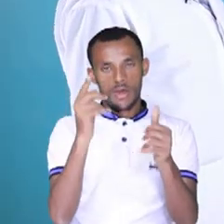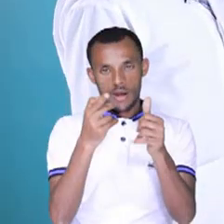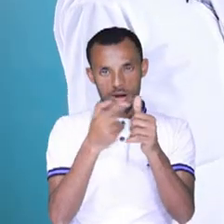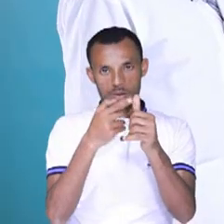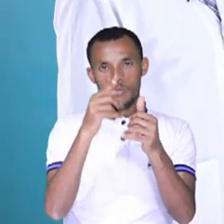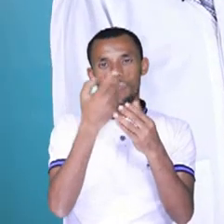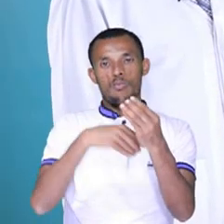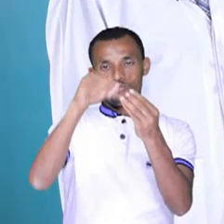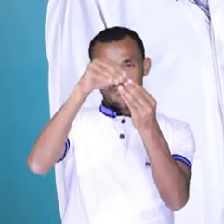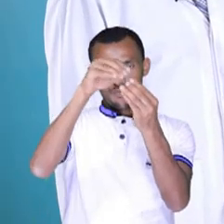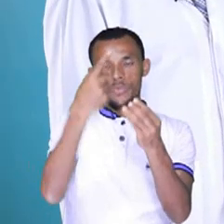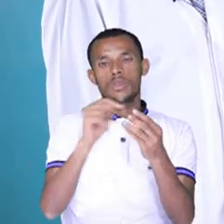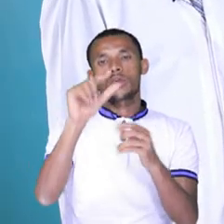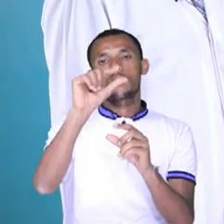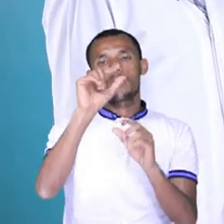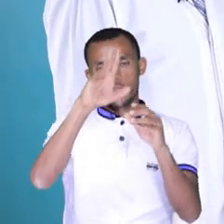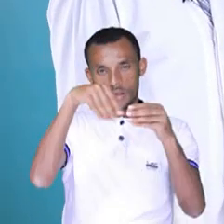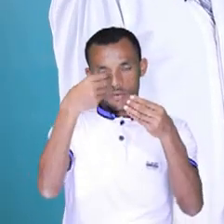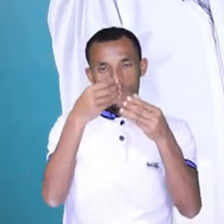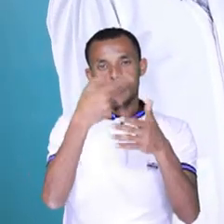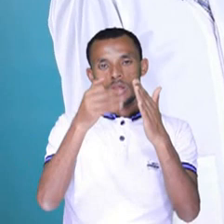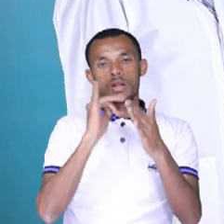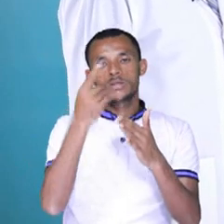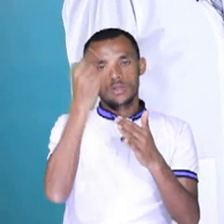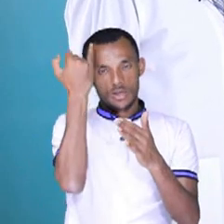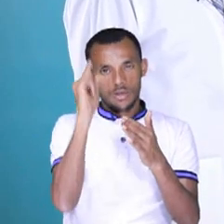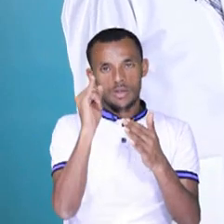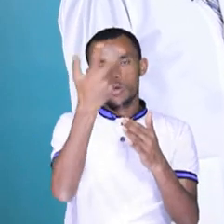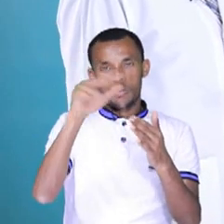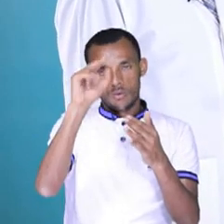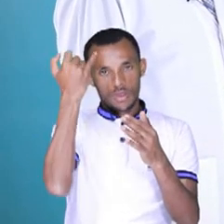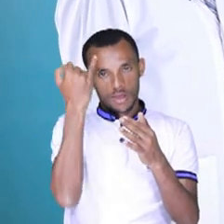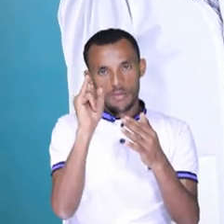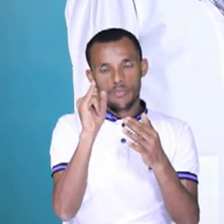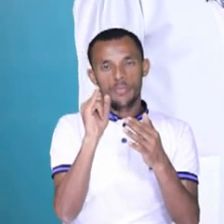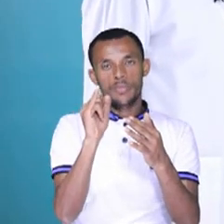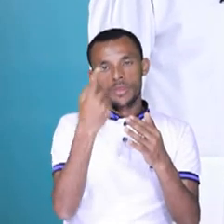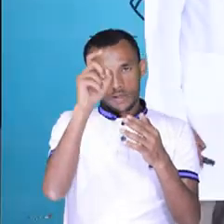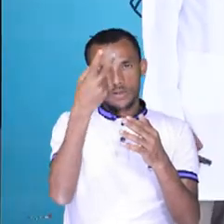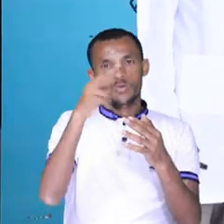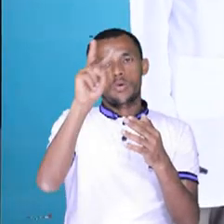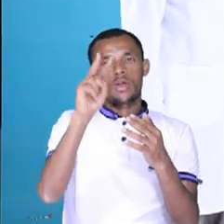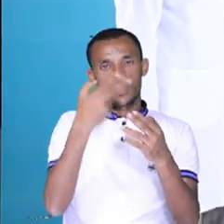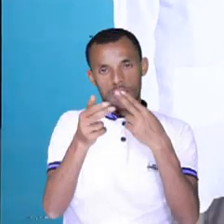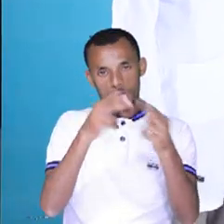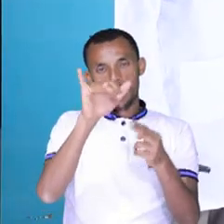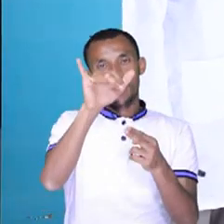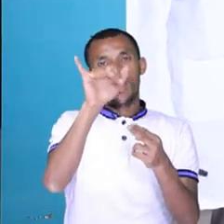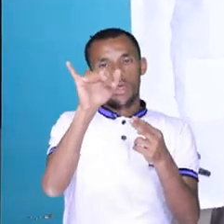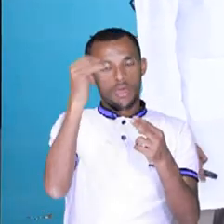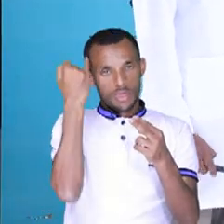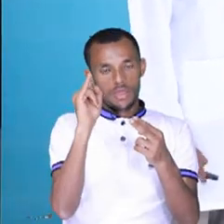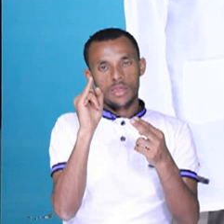1 more than the exponent given. What are the terms? The cubed term, the x squared times y term